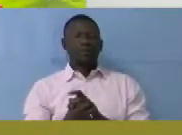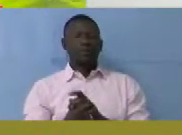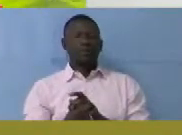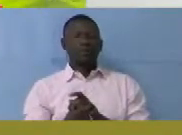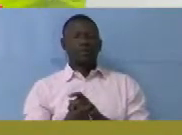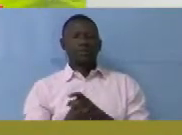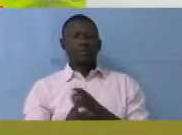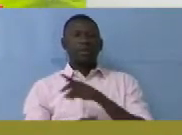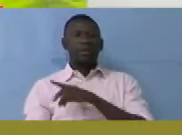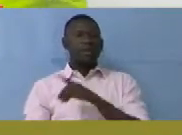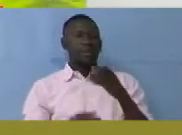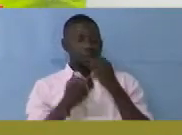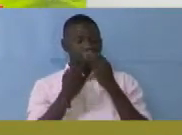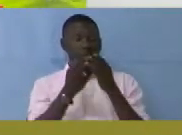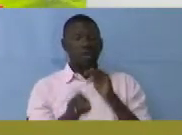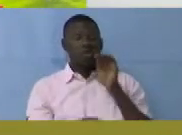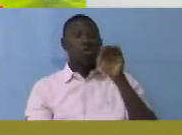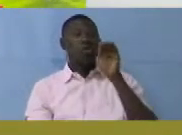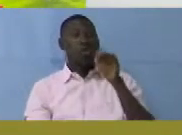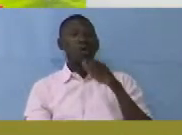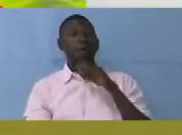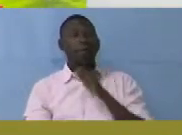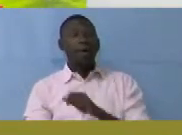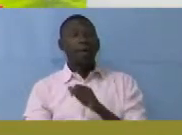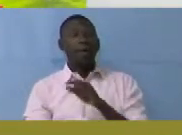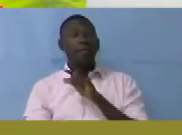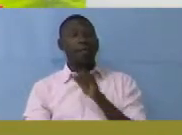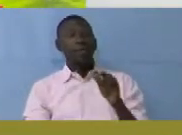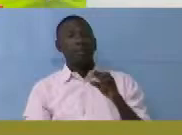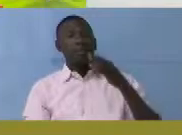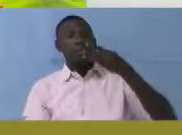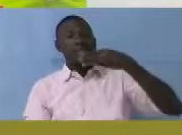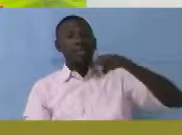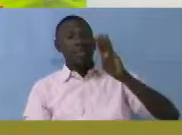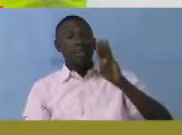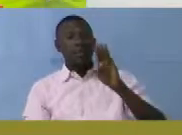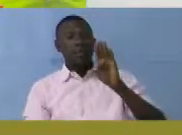They said they called Tatin Baji. Ngakilo baka mkwe Tatin Baji le kumandi.